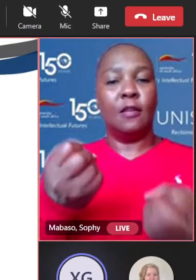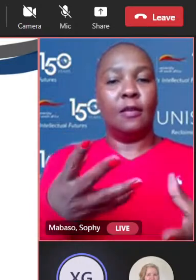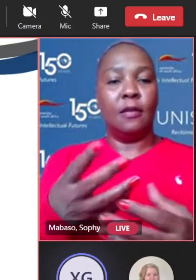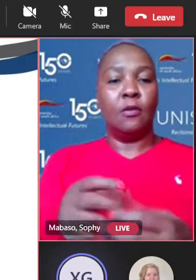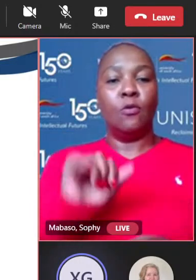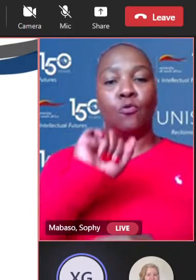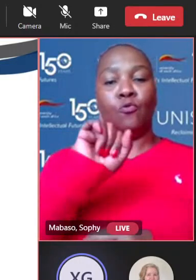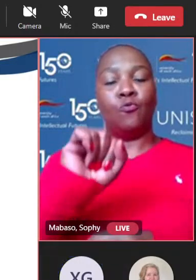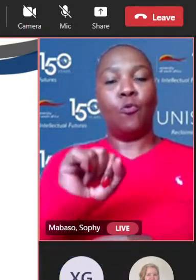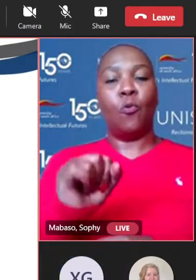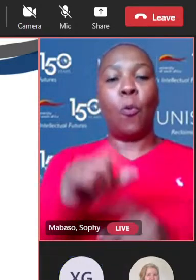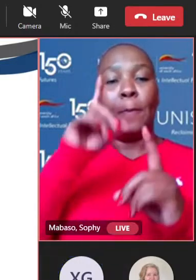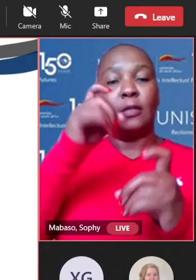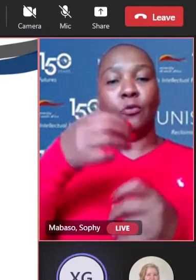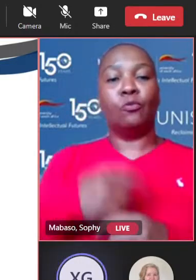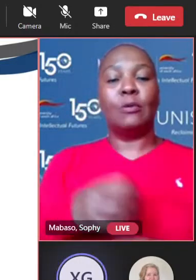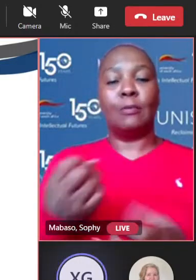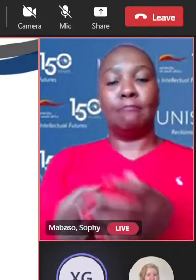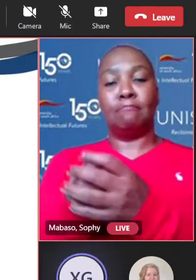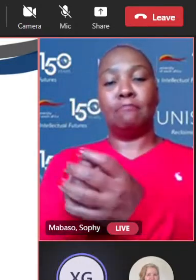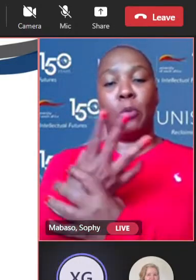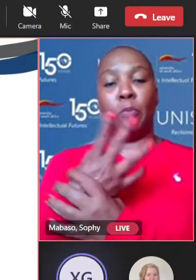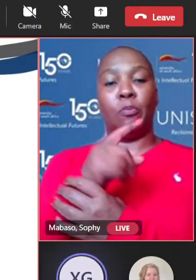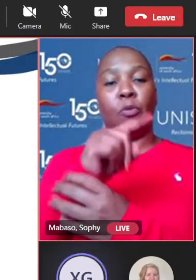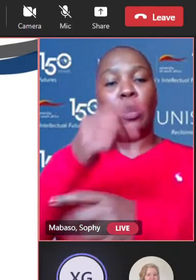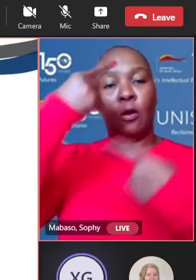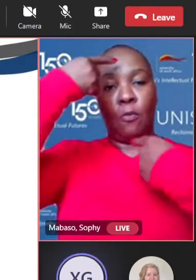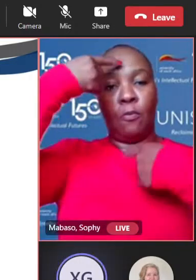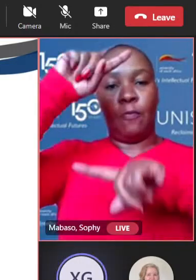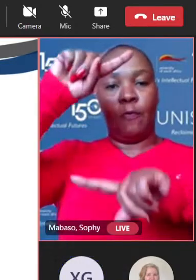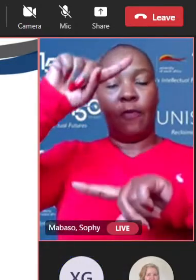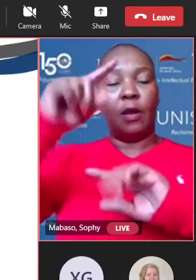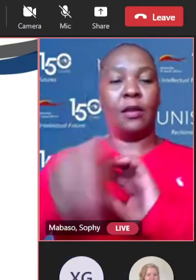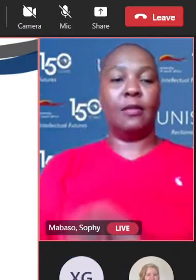appear by your profile. Right.